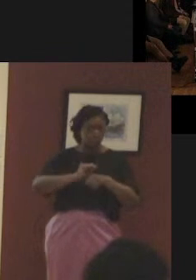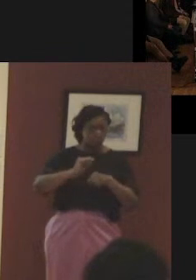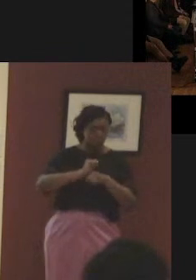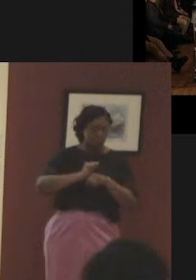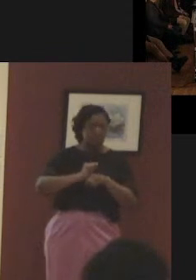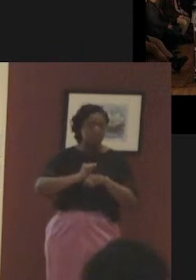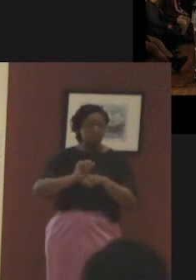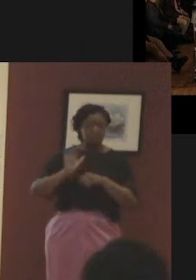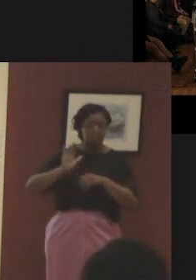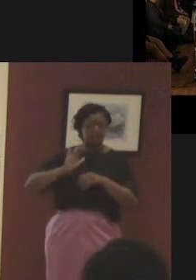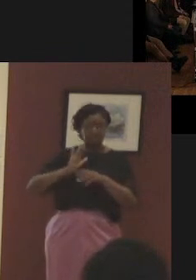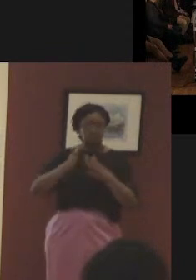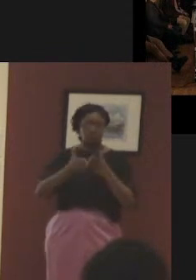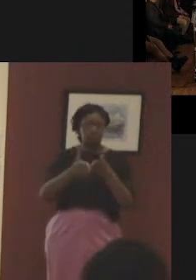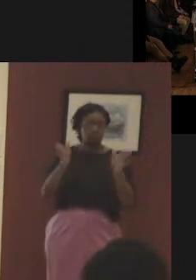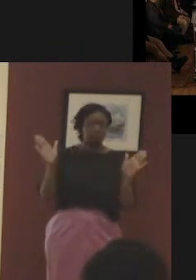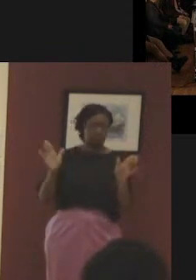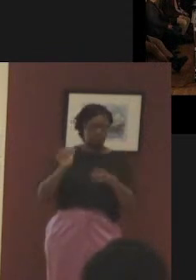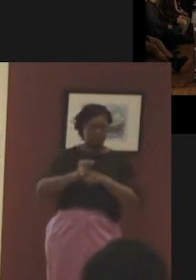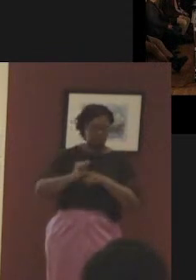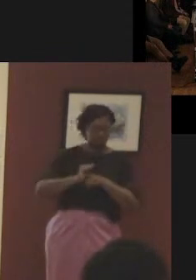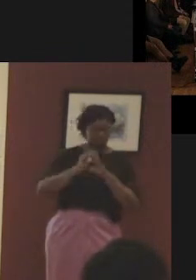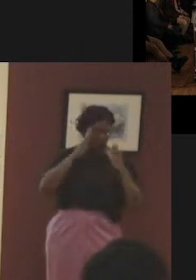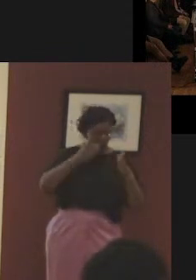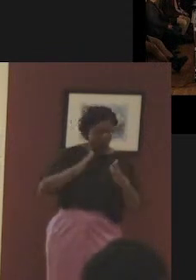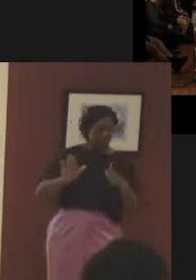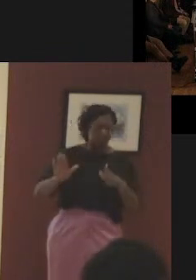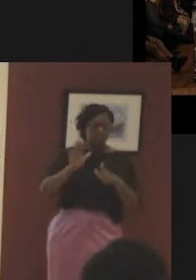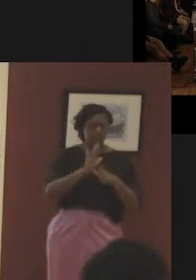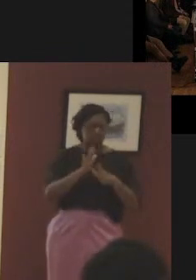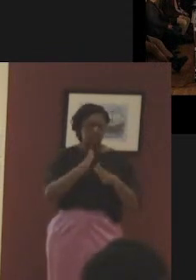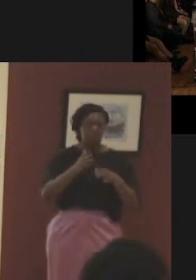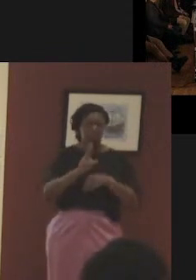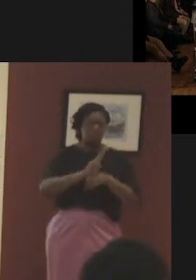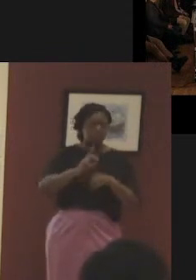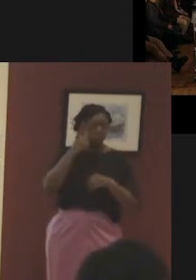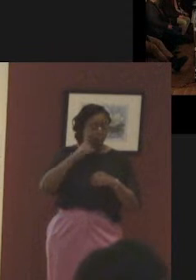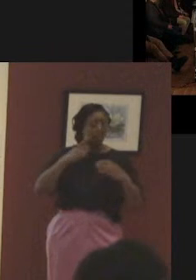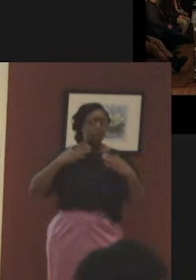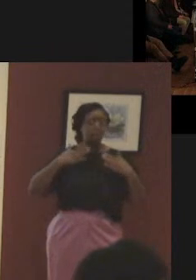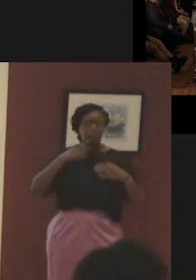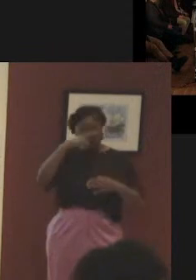Pender's practice at large, centers on their deployment of the Black body